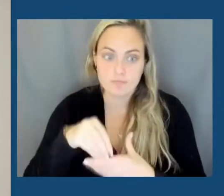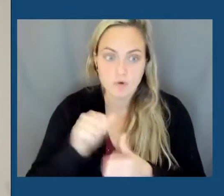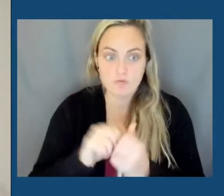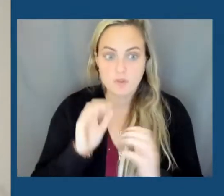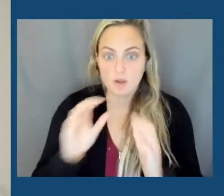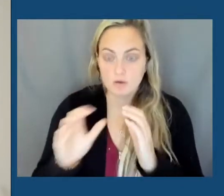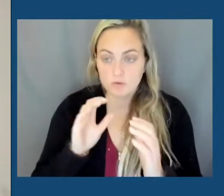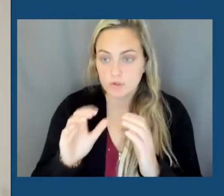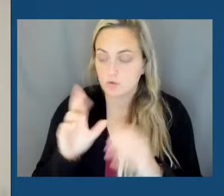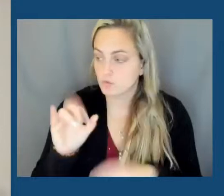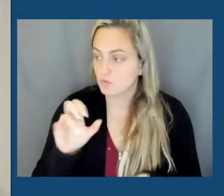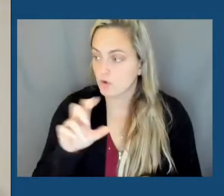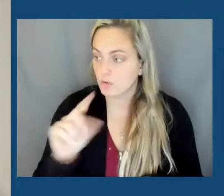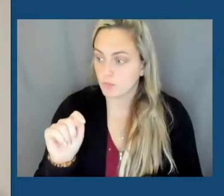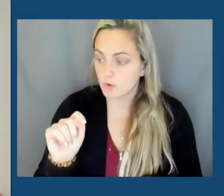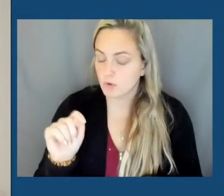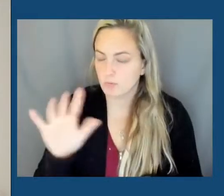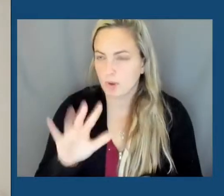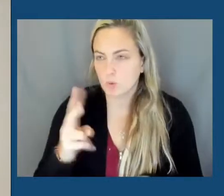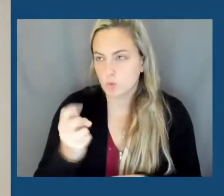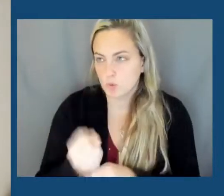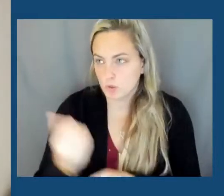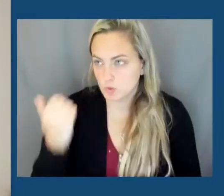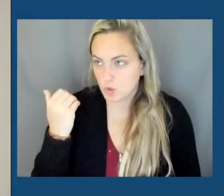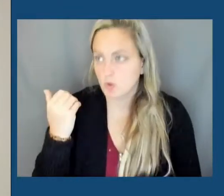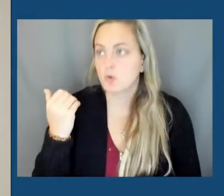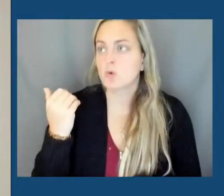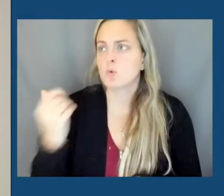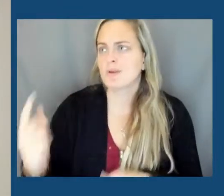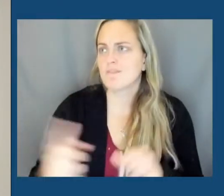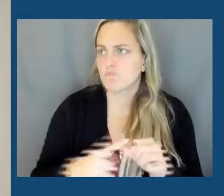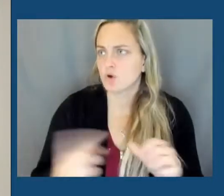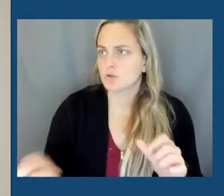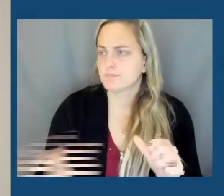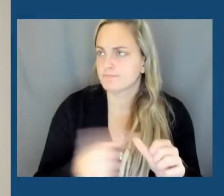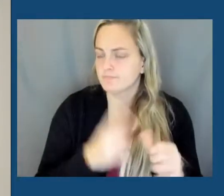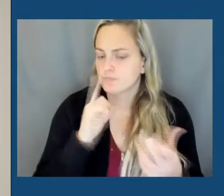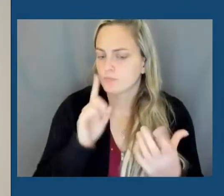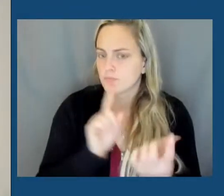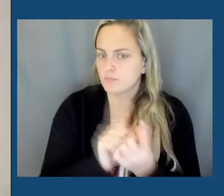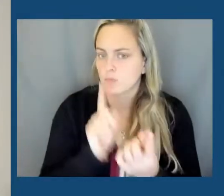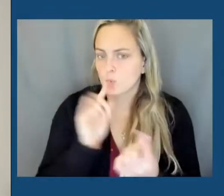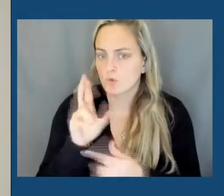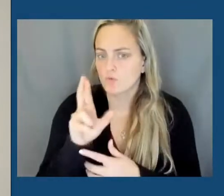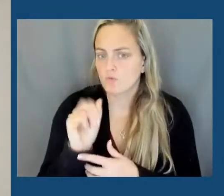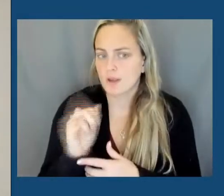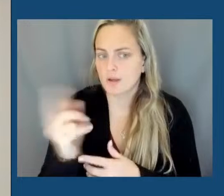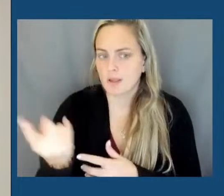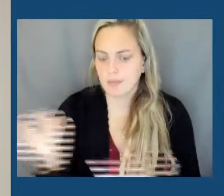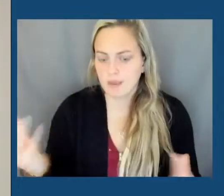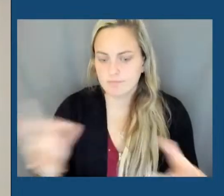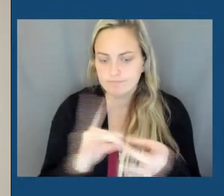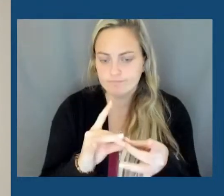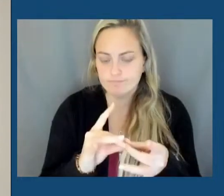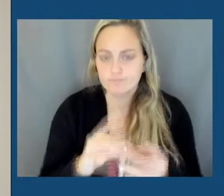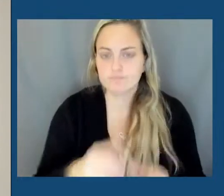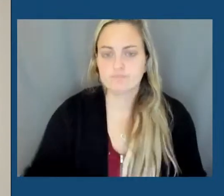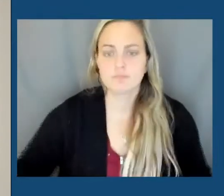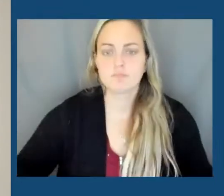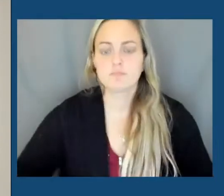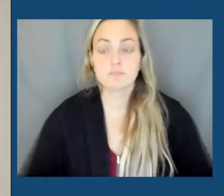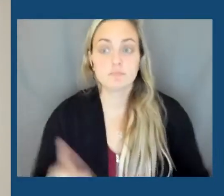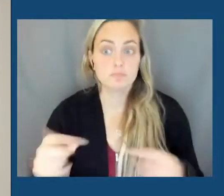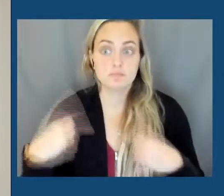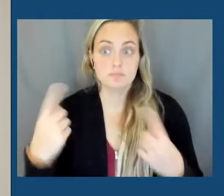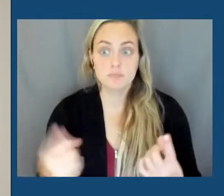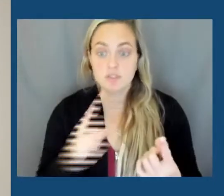with Robert about 2 years ago when I think it first came to Randy, and they created that collaboration. And since then, I've